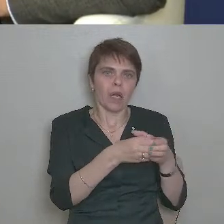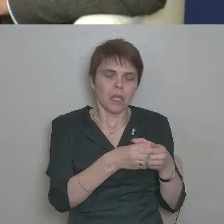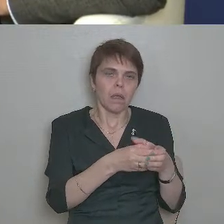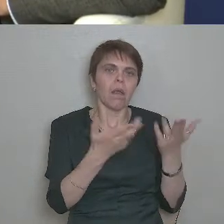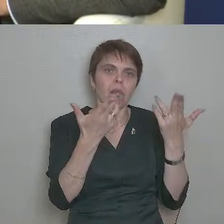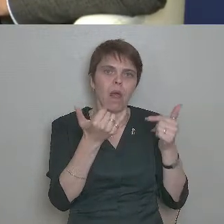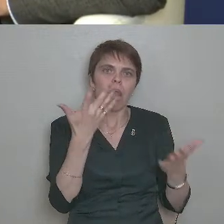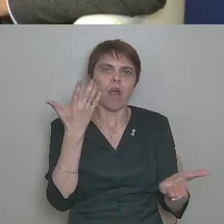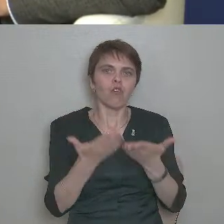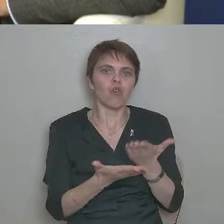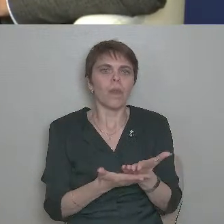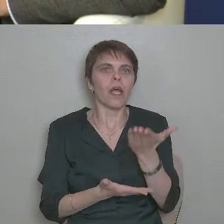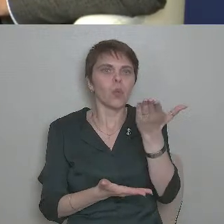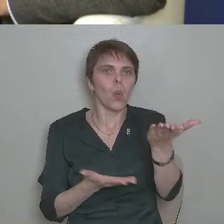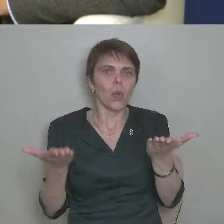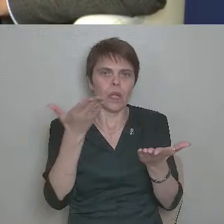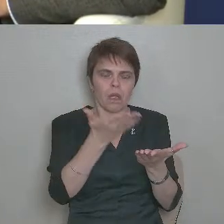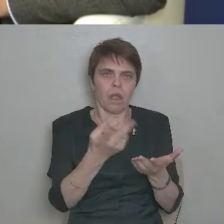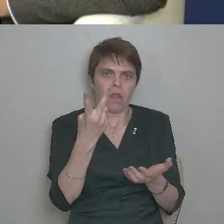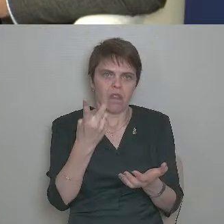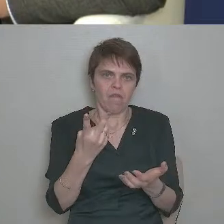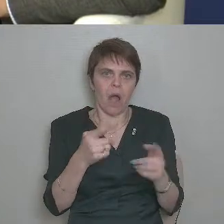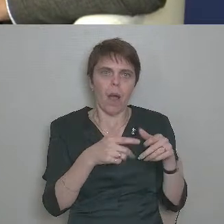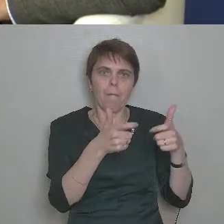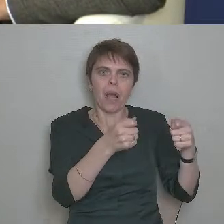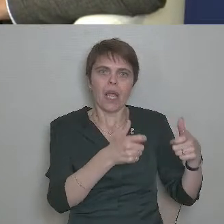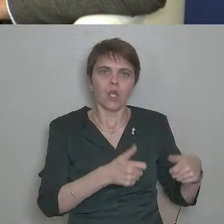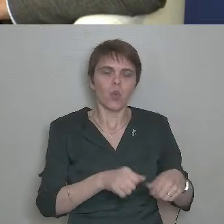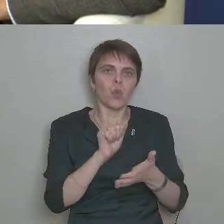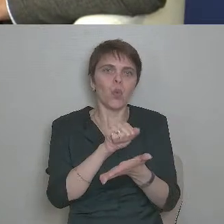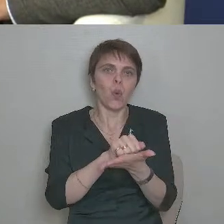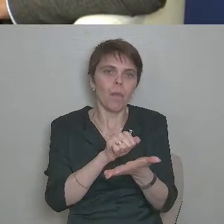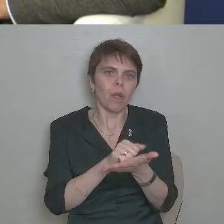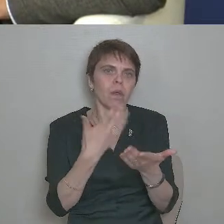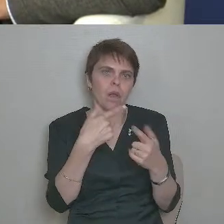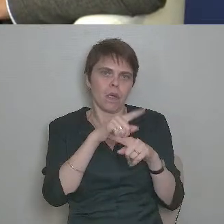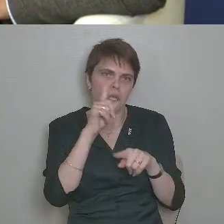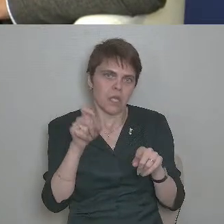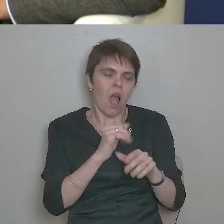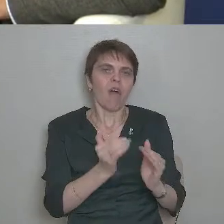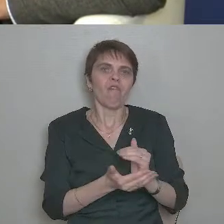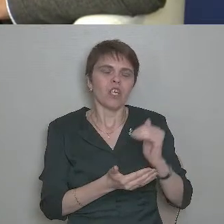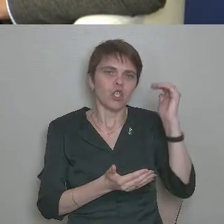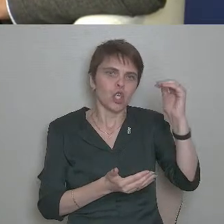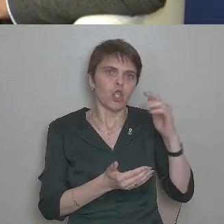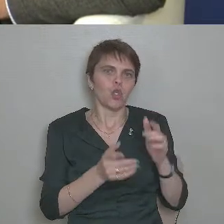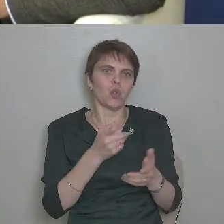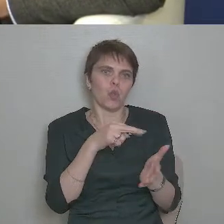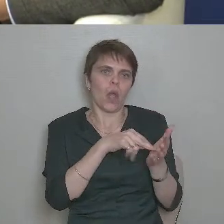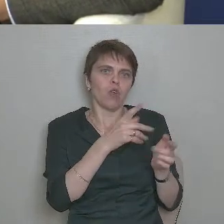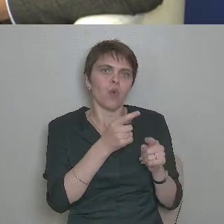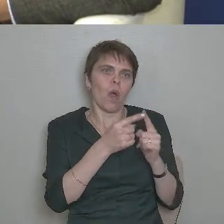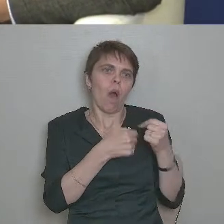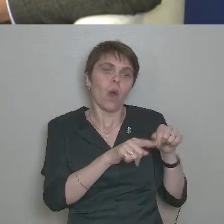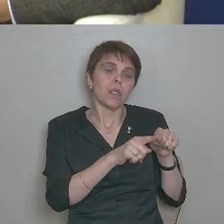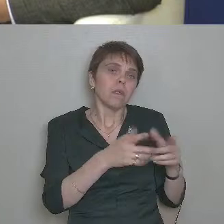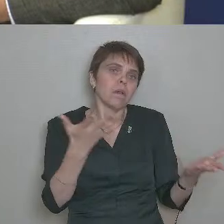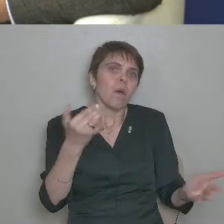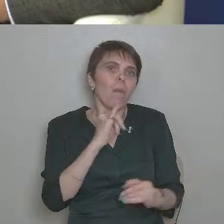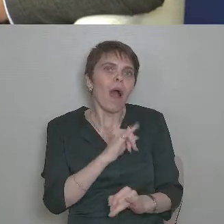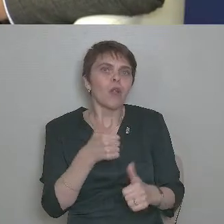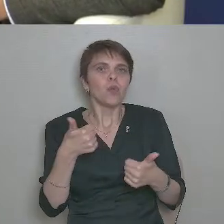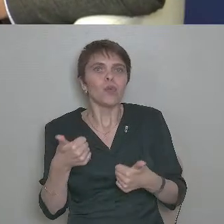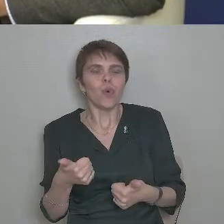any party. And you're absolutely correct. If two packages of documents are being submitted, so the top-level organization